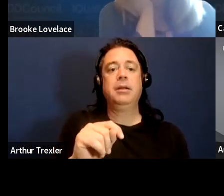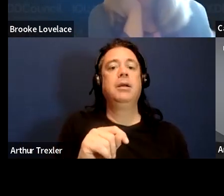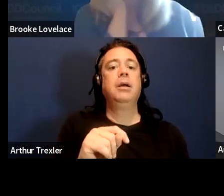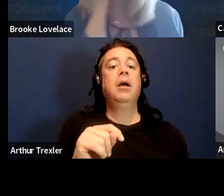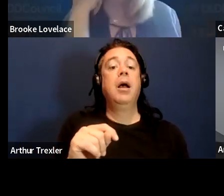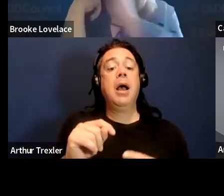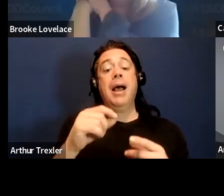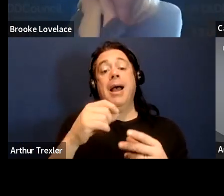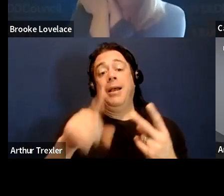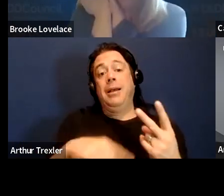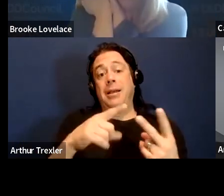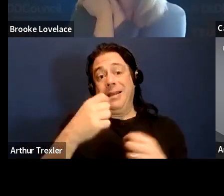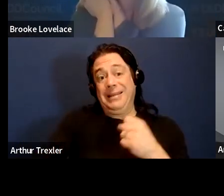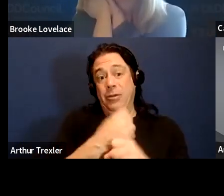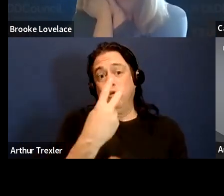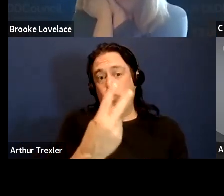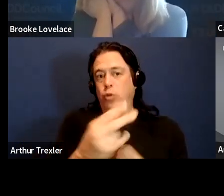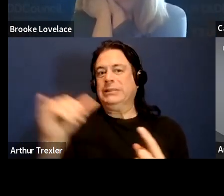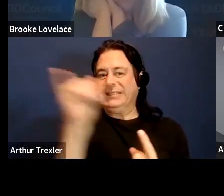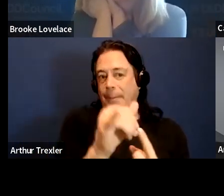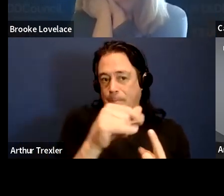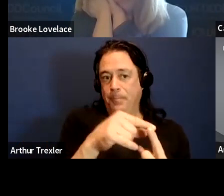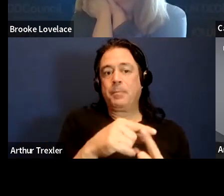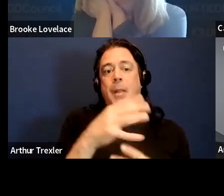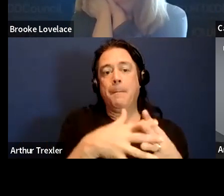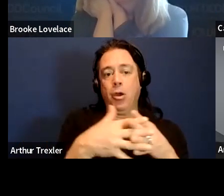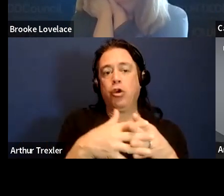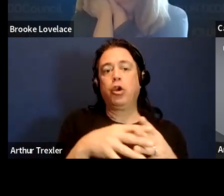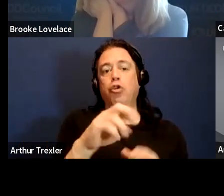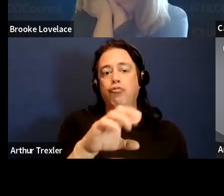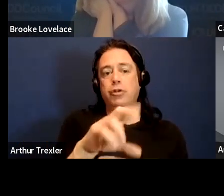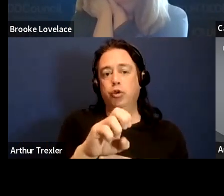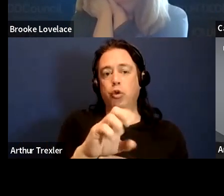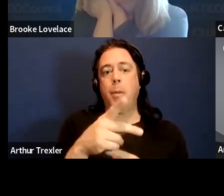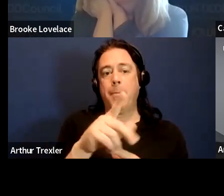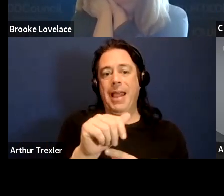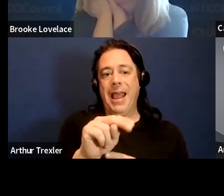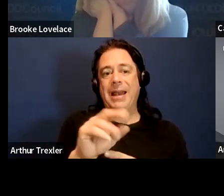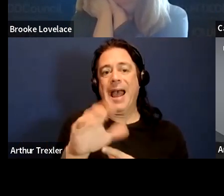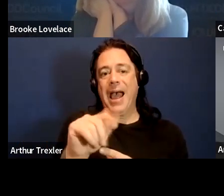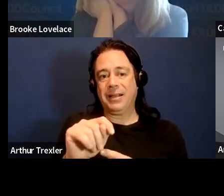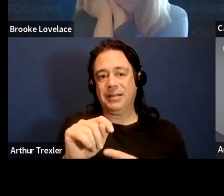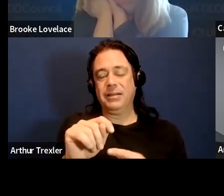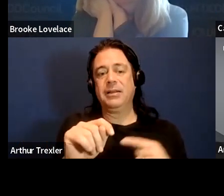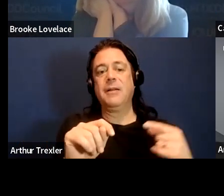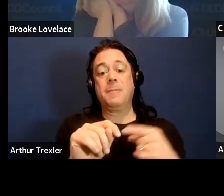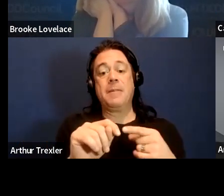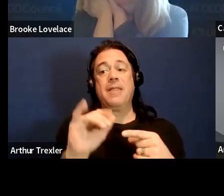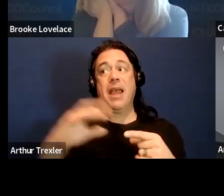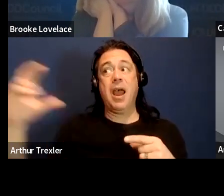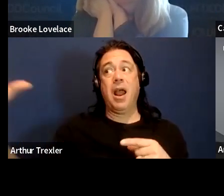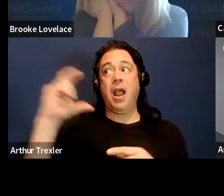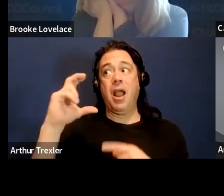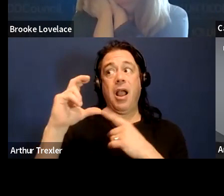Year two is as well. I think that American Rescue Plan Act funding ends